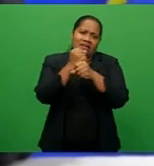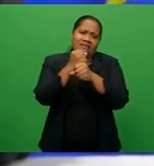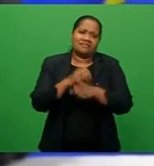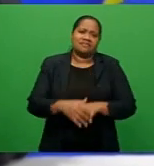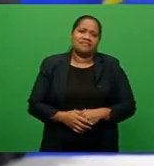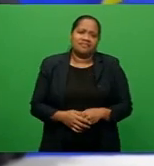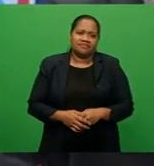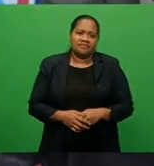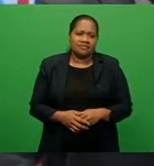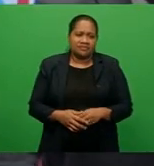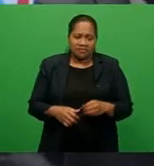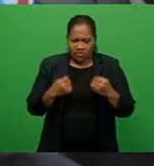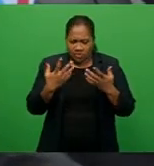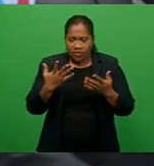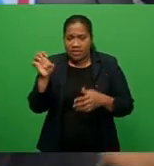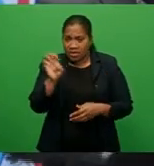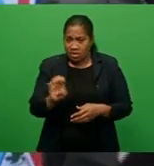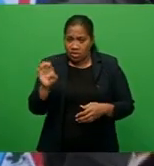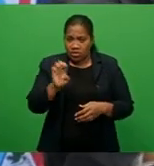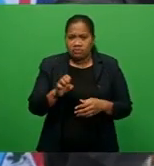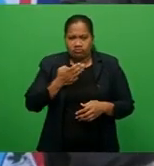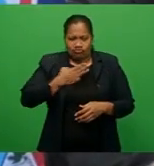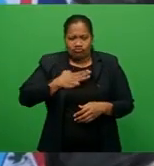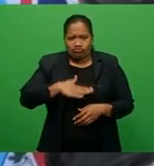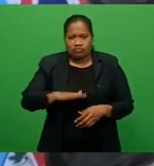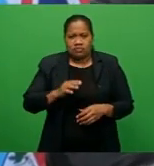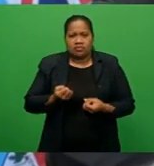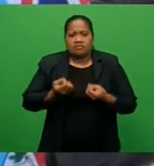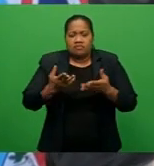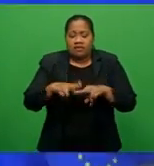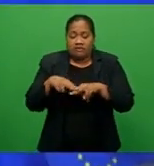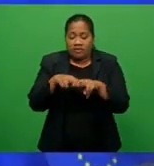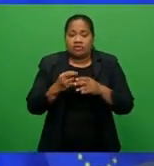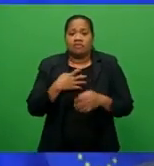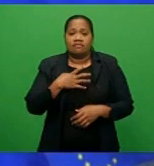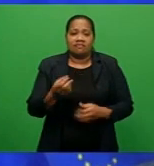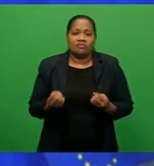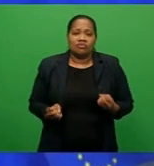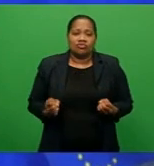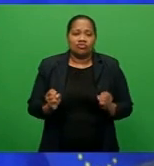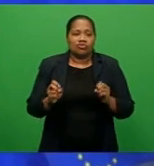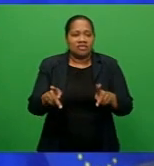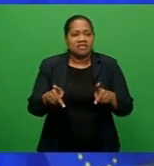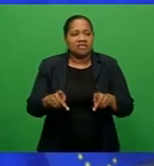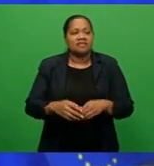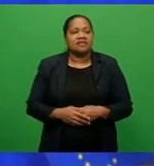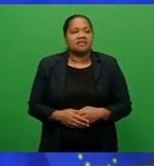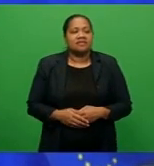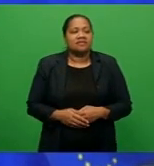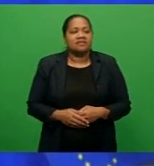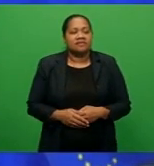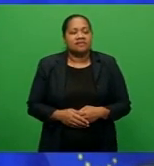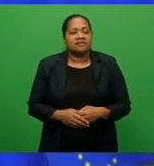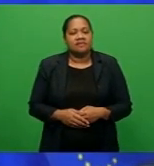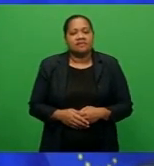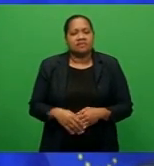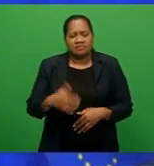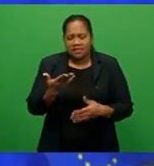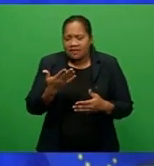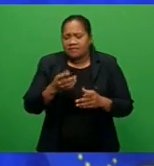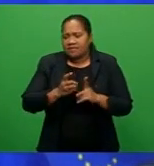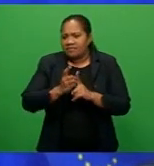Indications are that the EU is willing to provide Fiji with more opportunities. The existing support available to small developing